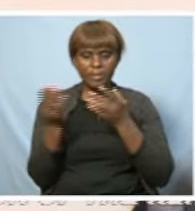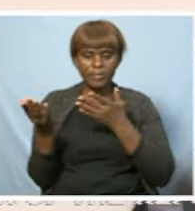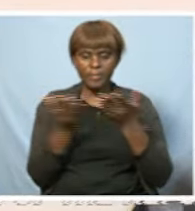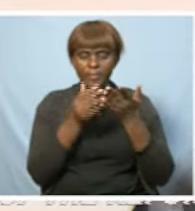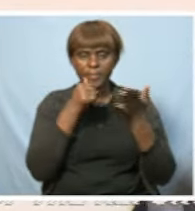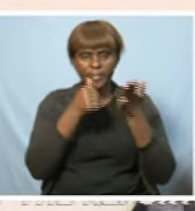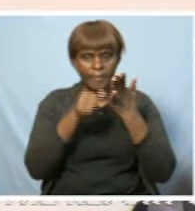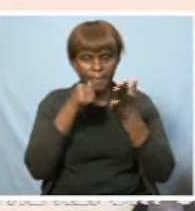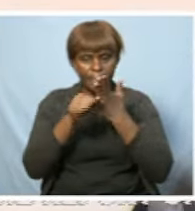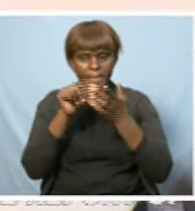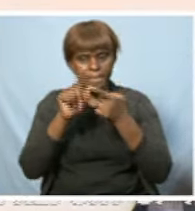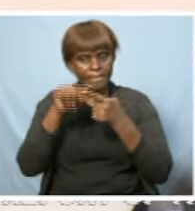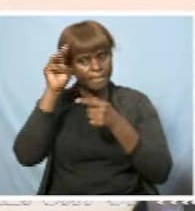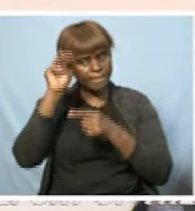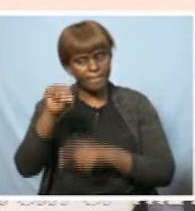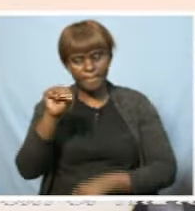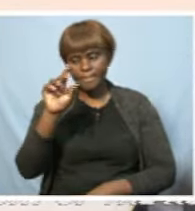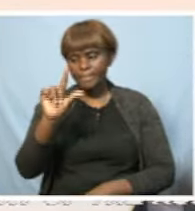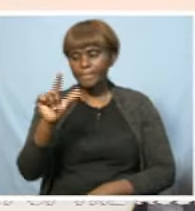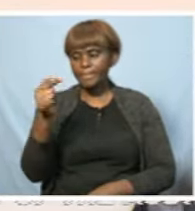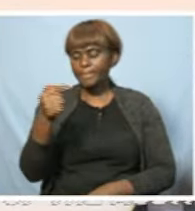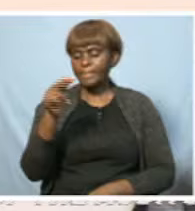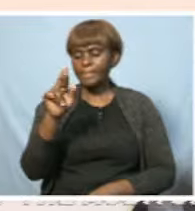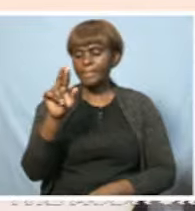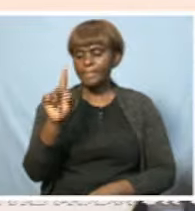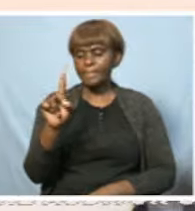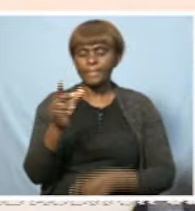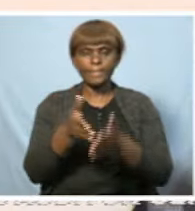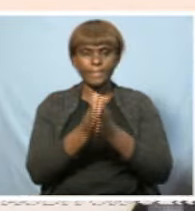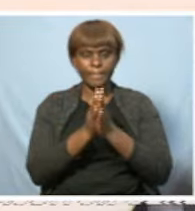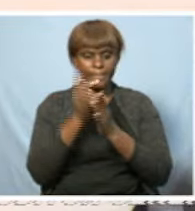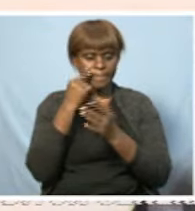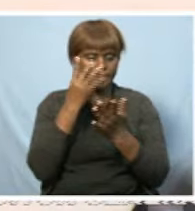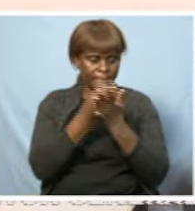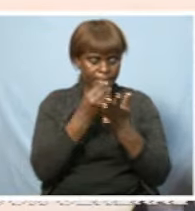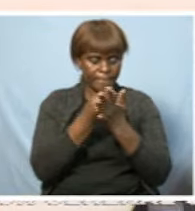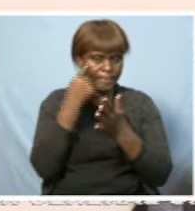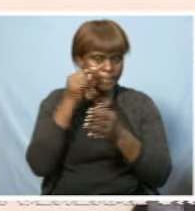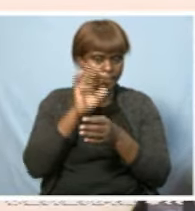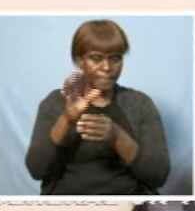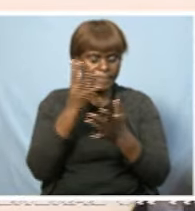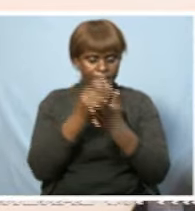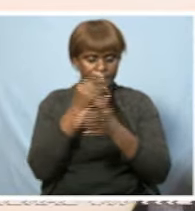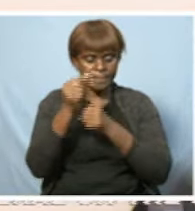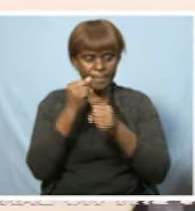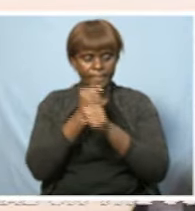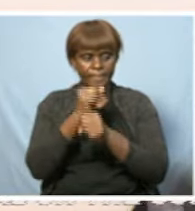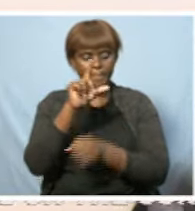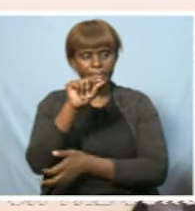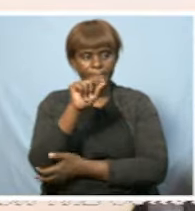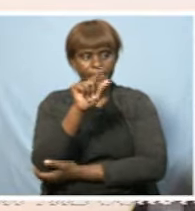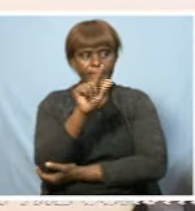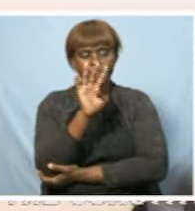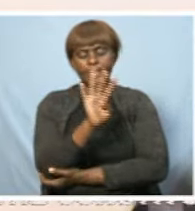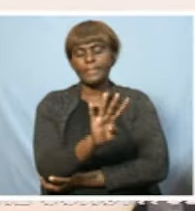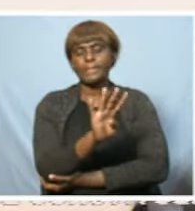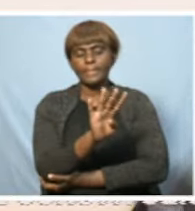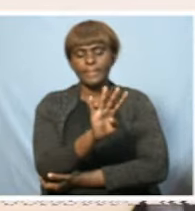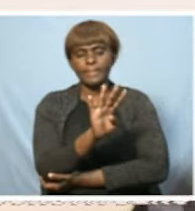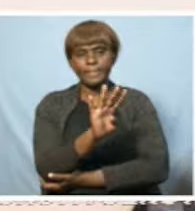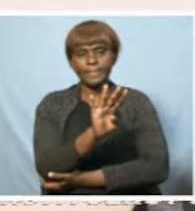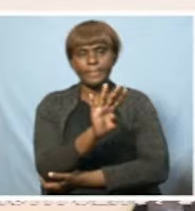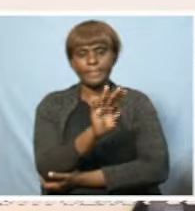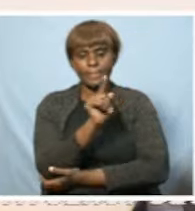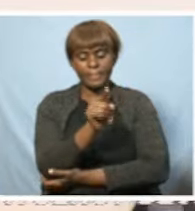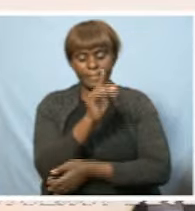the Ministry of Local Government and Rural Development requesting for funds for the financial year 2024.